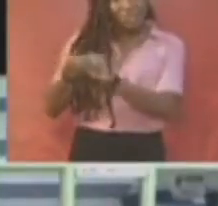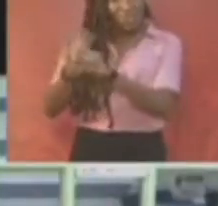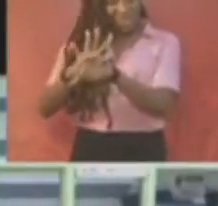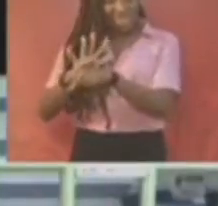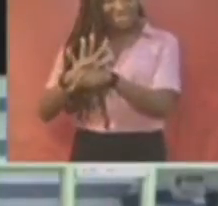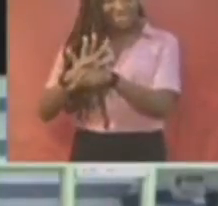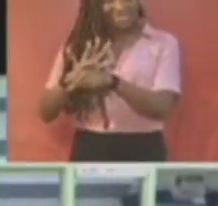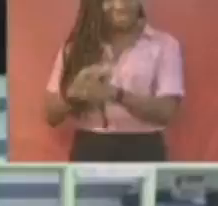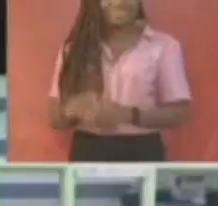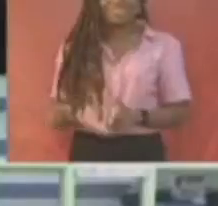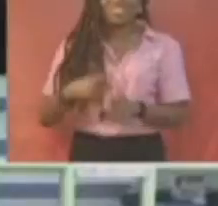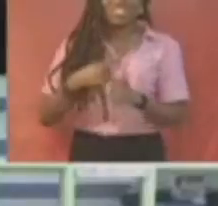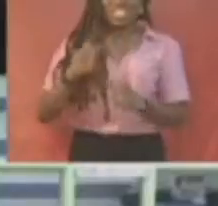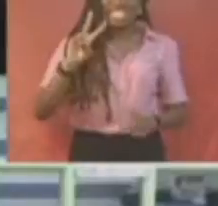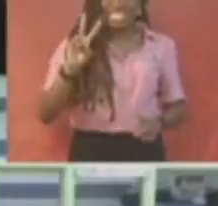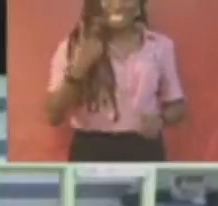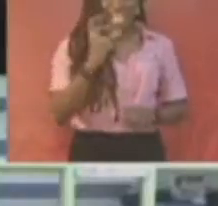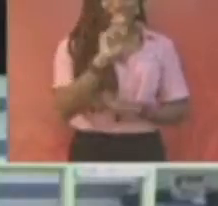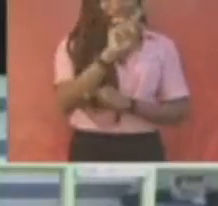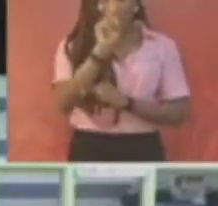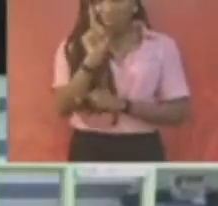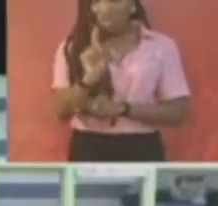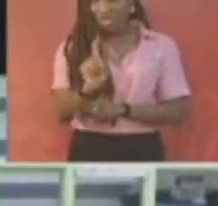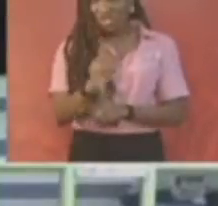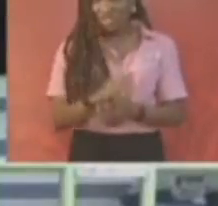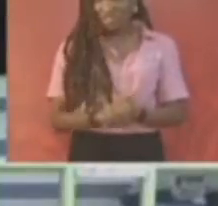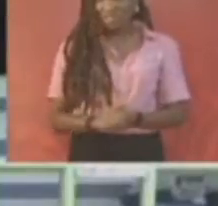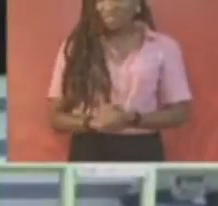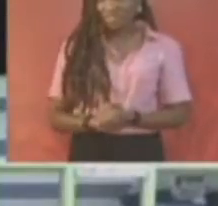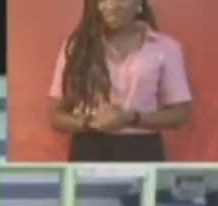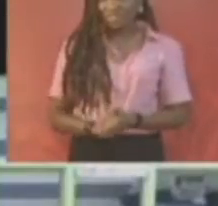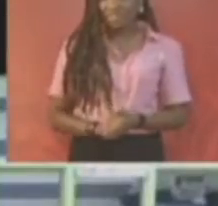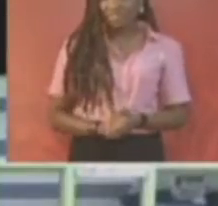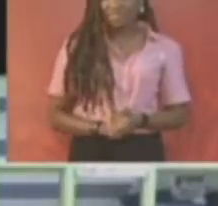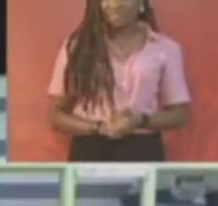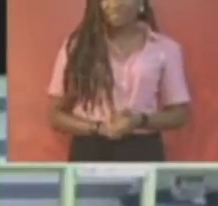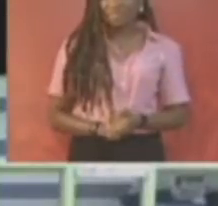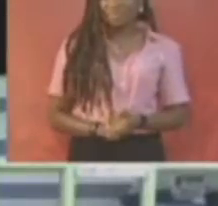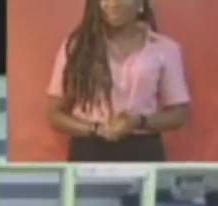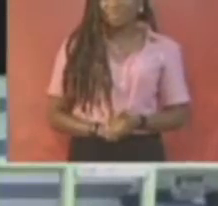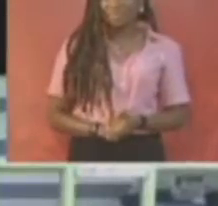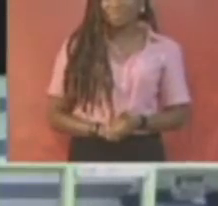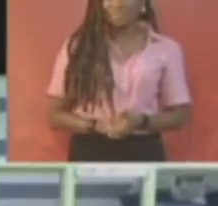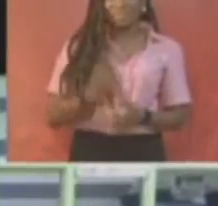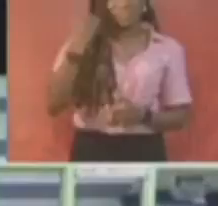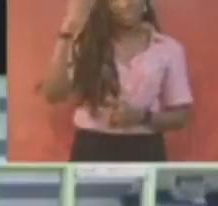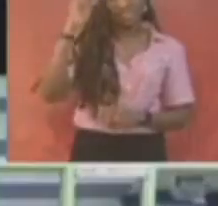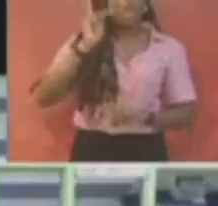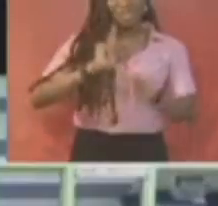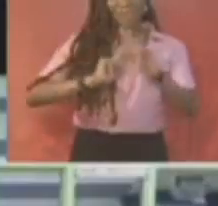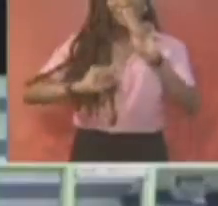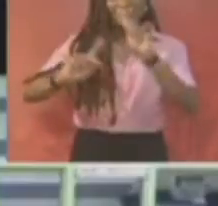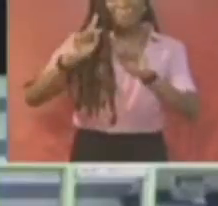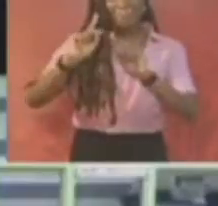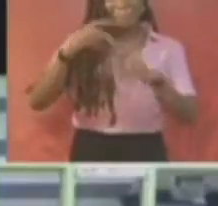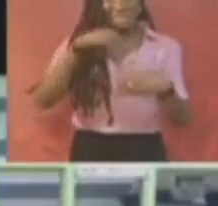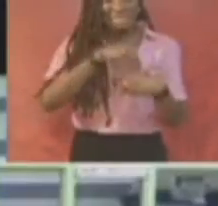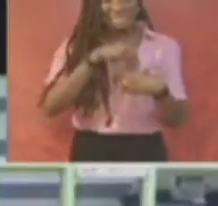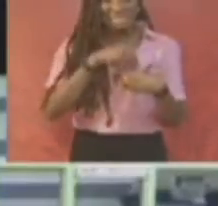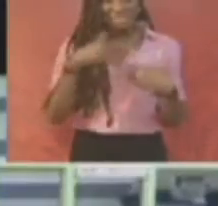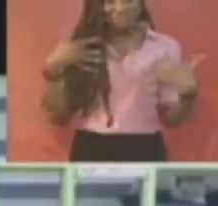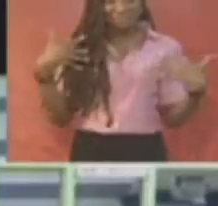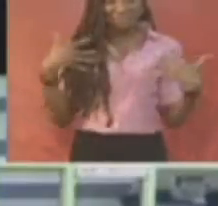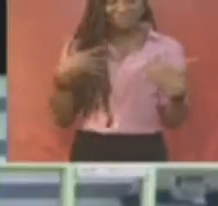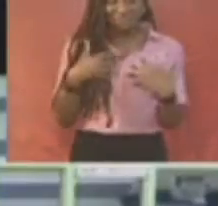That's the first question. The second question is to Professor Hutchinson. You mentioned persons who fear they have COVID, as well